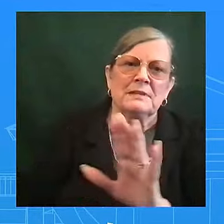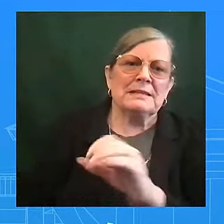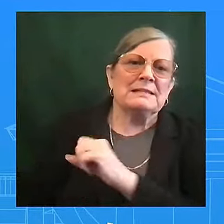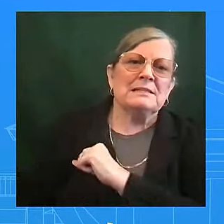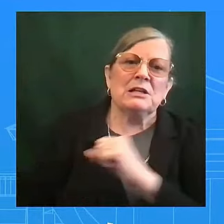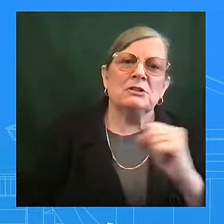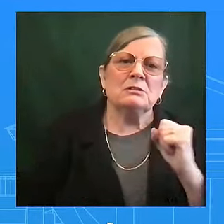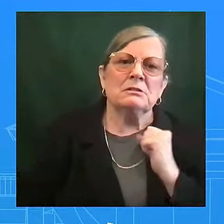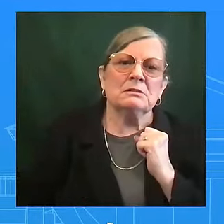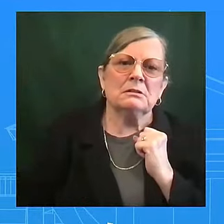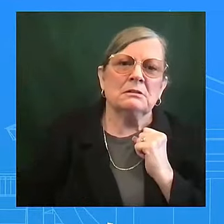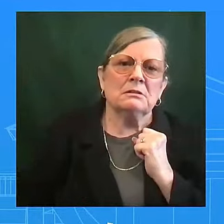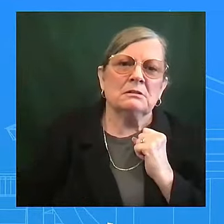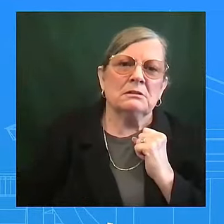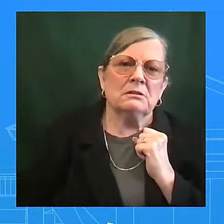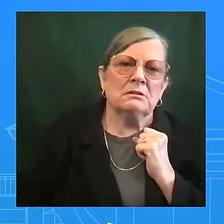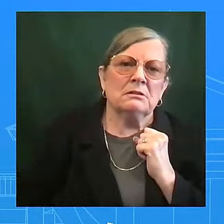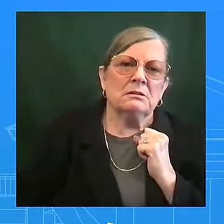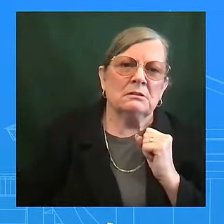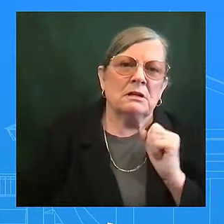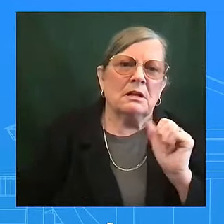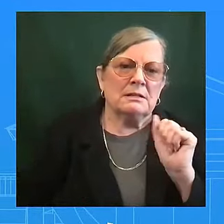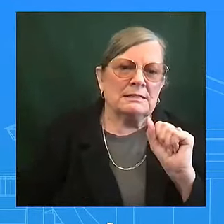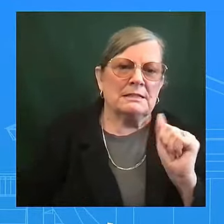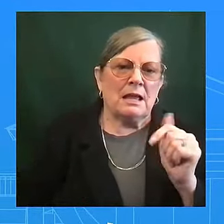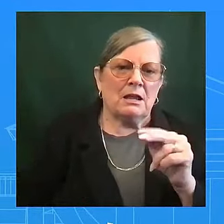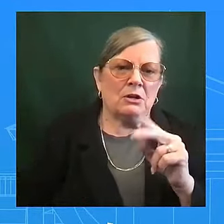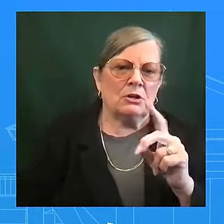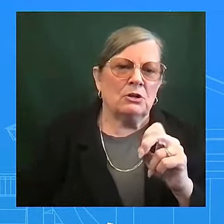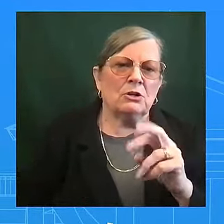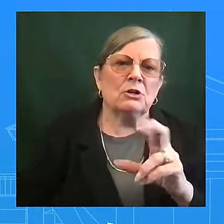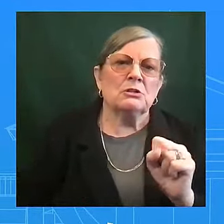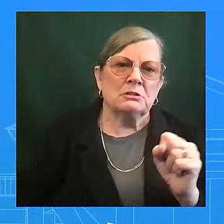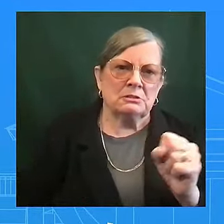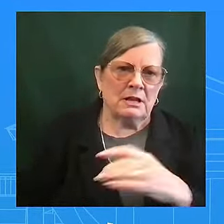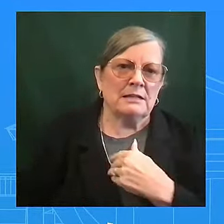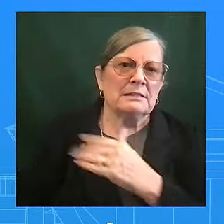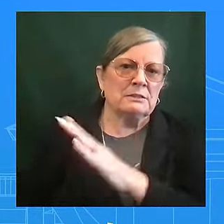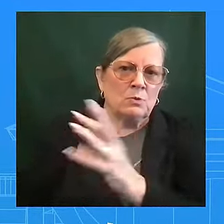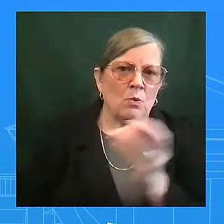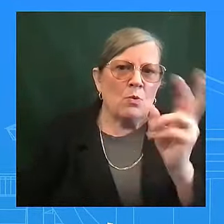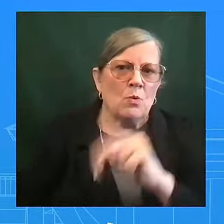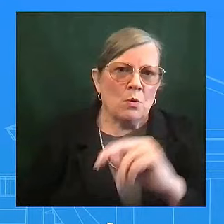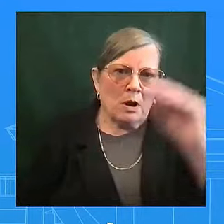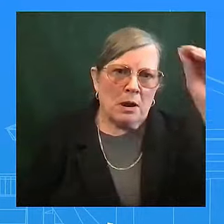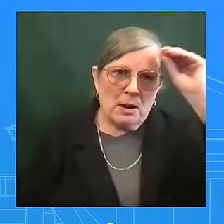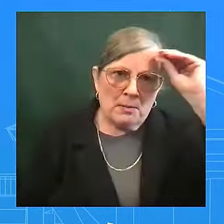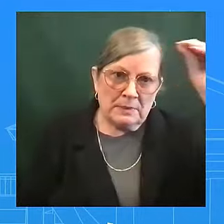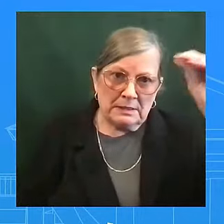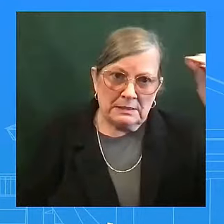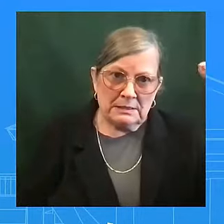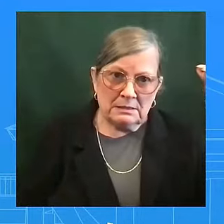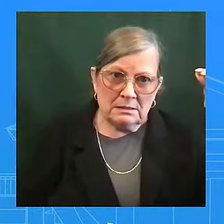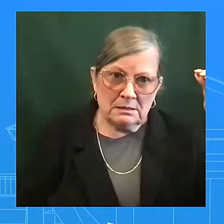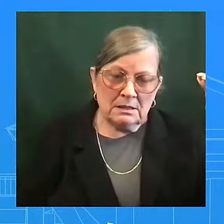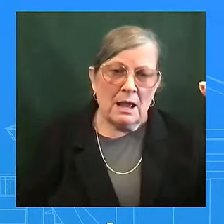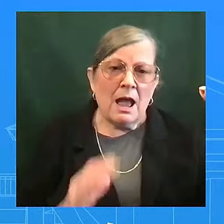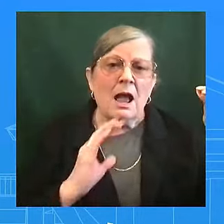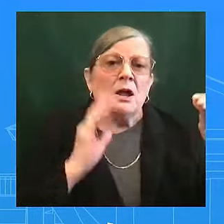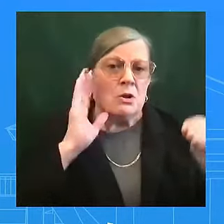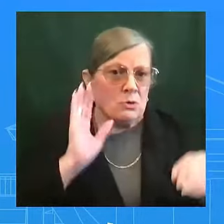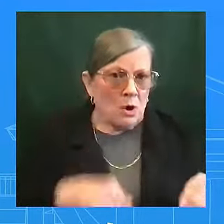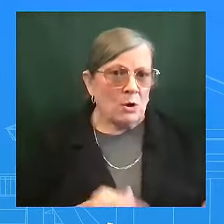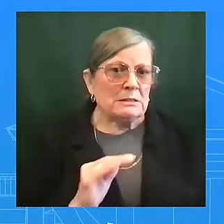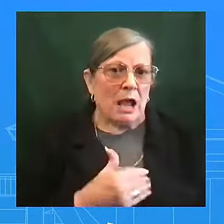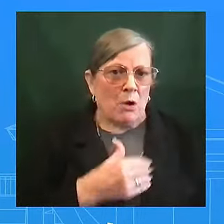you is this president believes in her leadership and believes in her bold policy agenda. That is something that the president is in